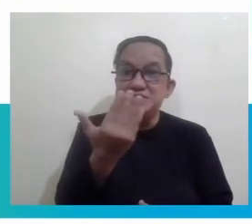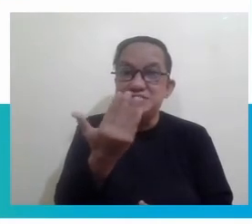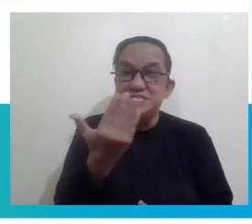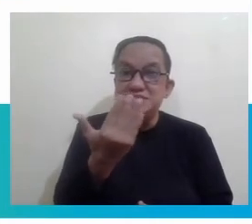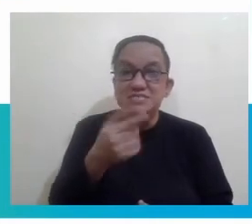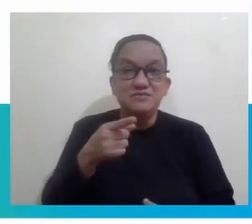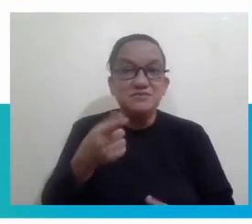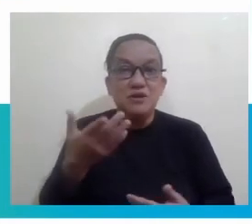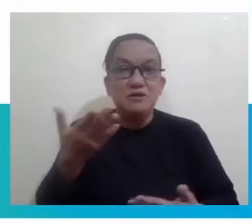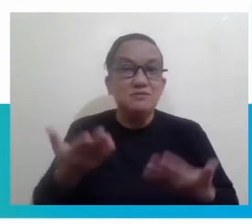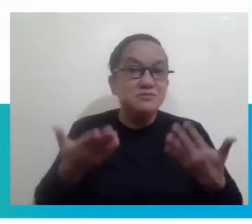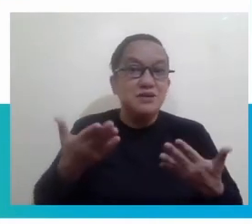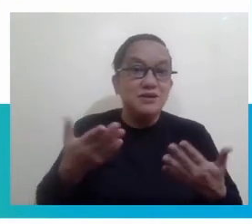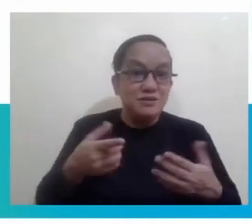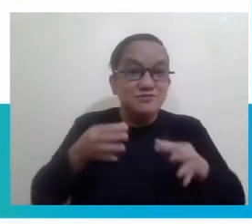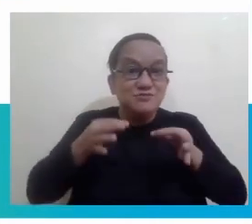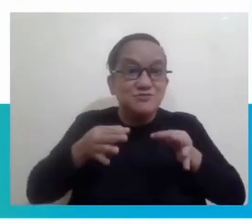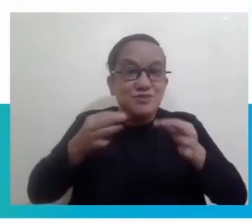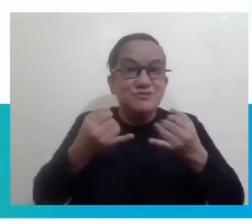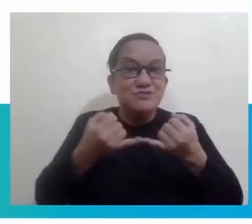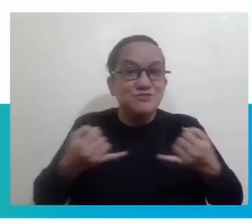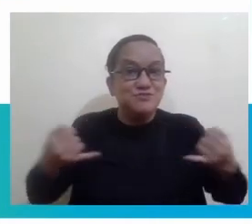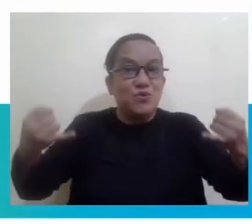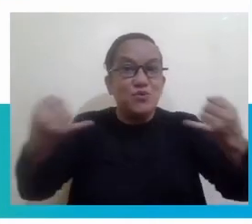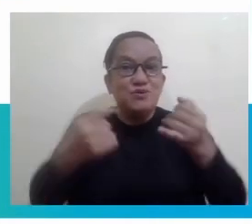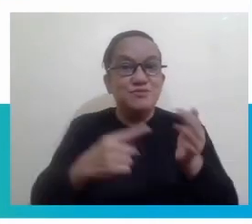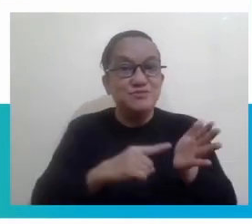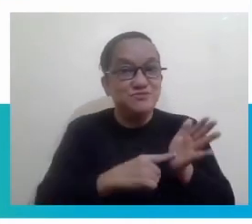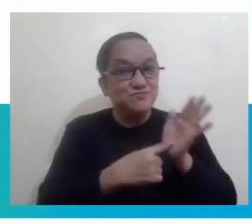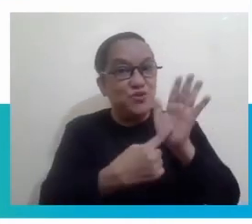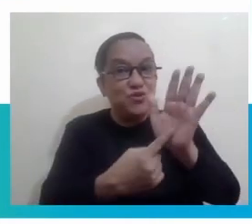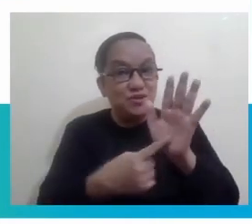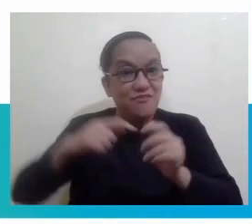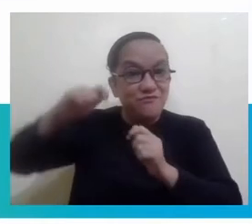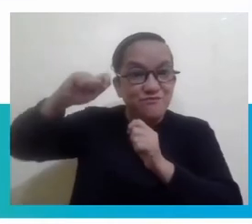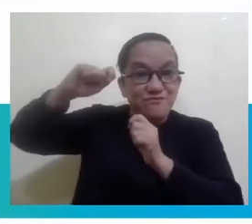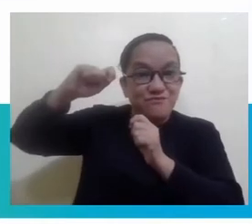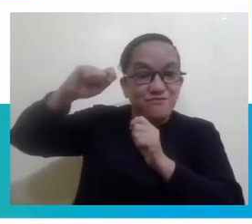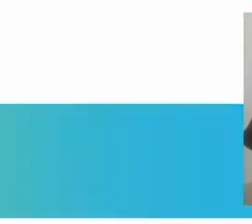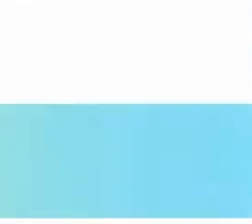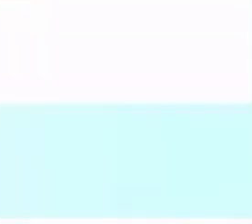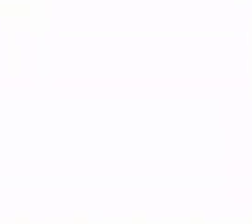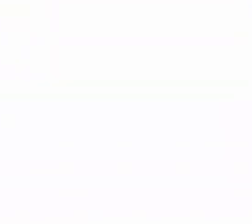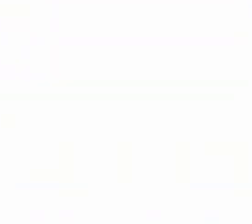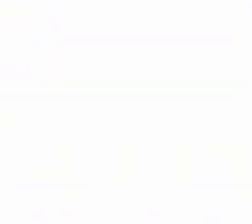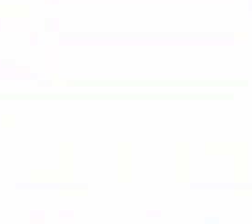short video of the Solomon Islands work. Thank you.